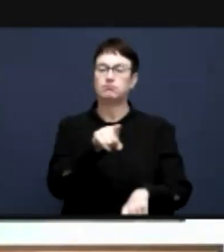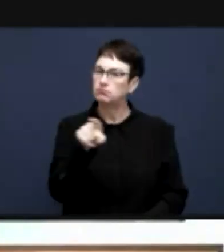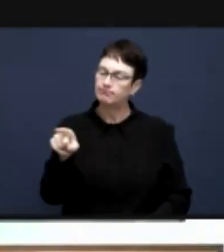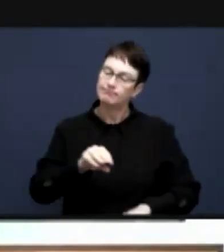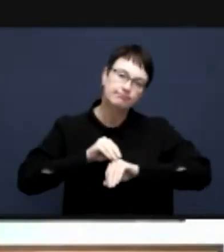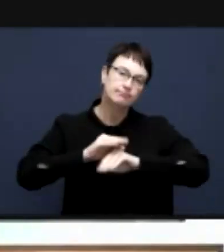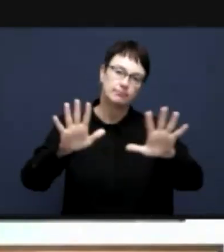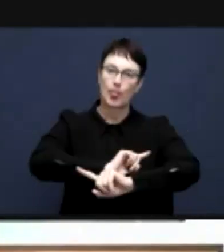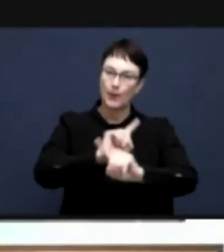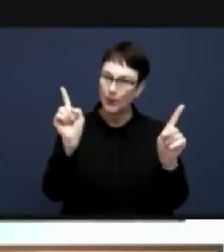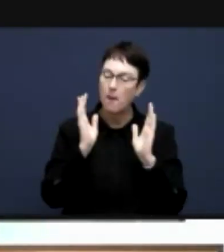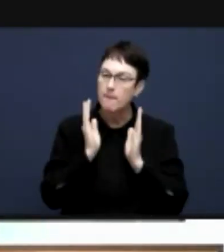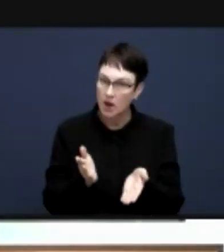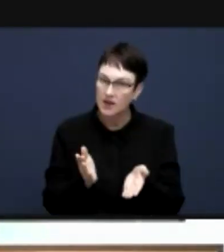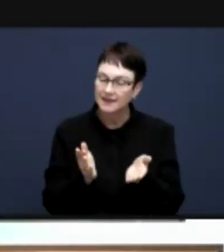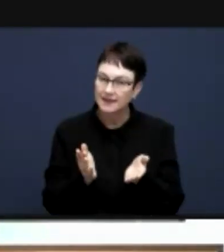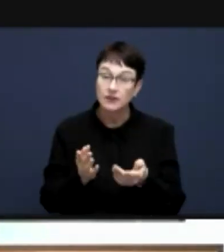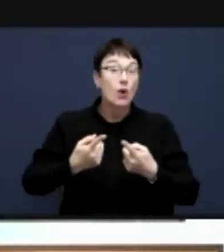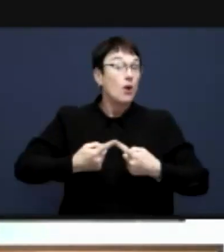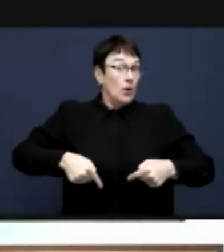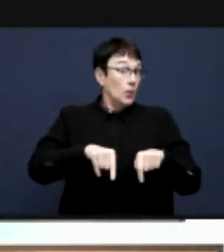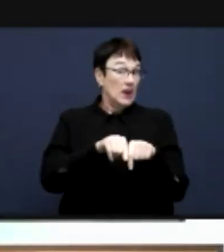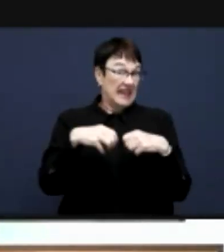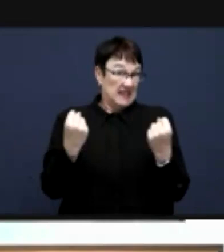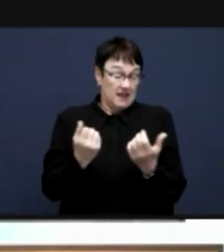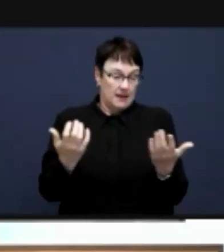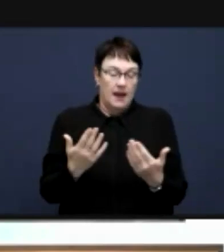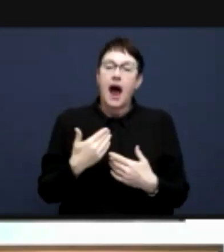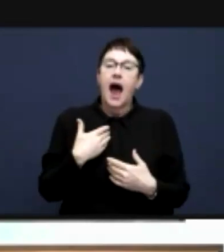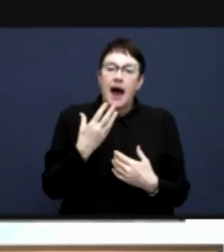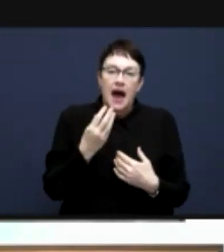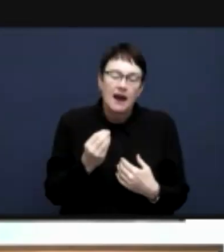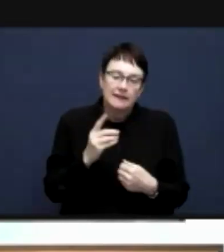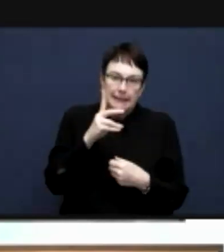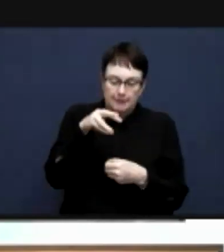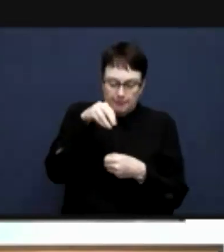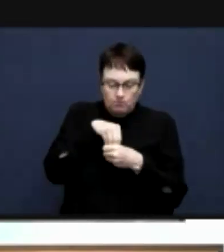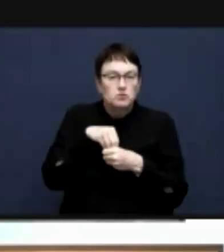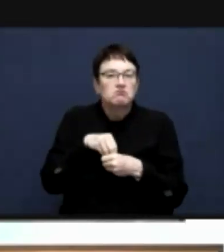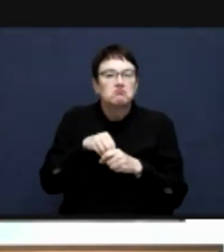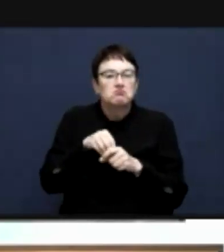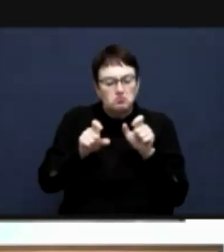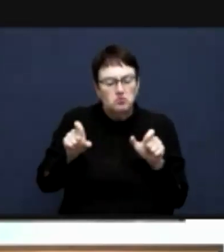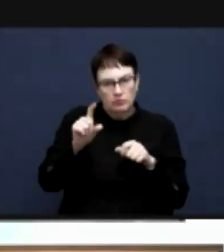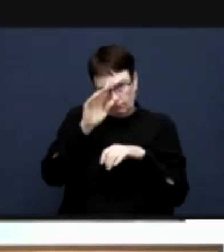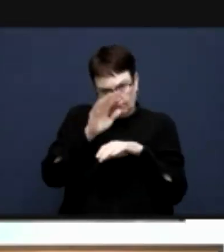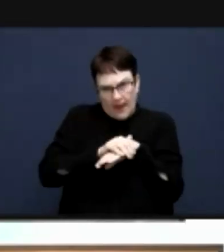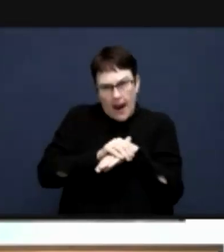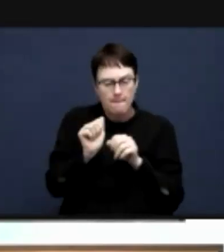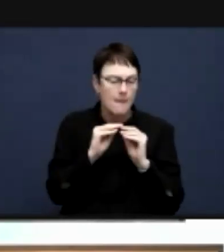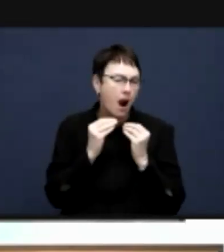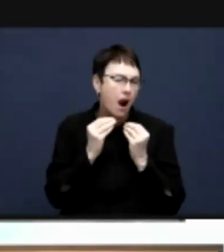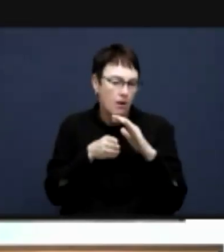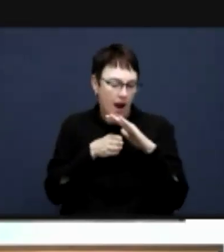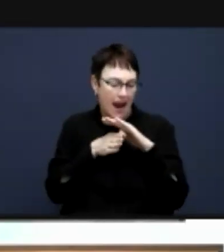accessibility. What we did was we started up a small team of in-house accessibility expertise called the Accessibility Disc.